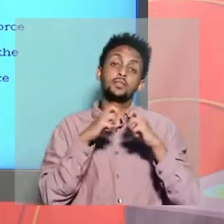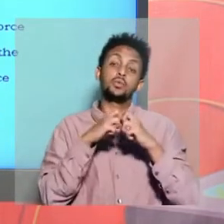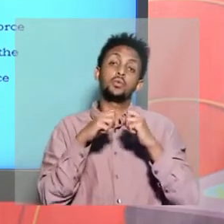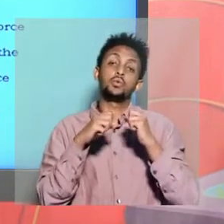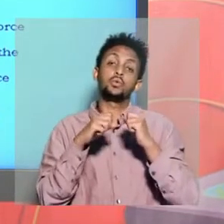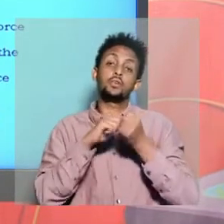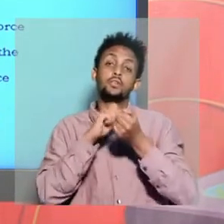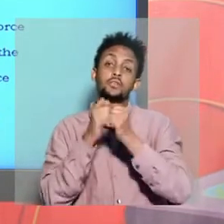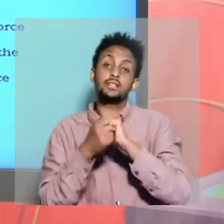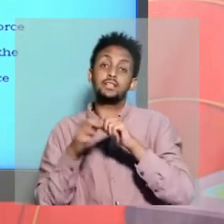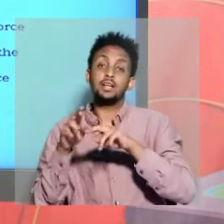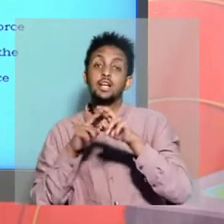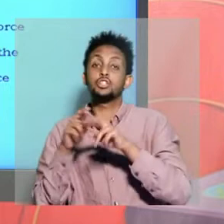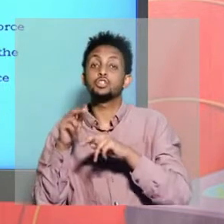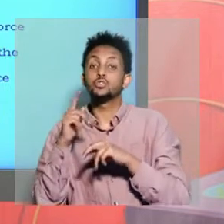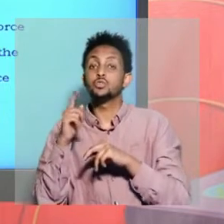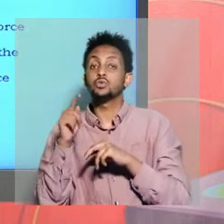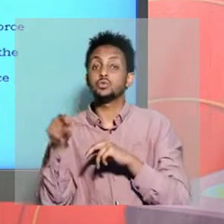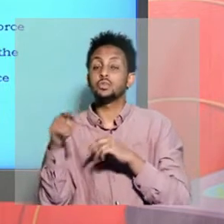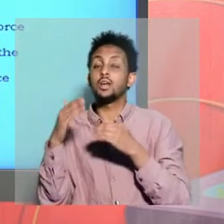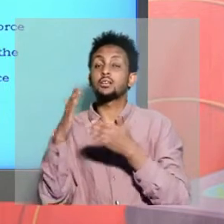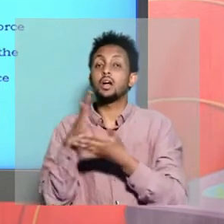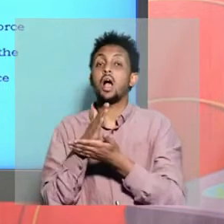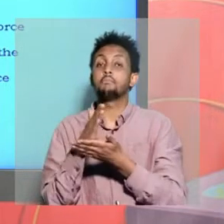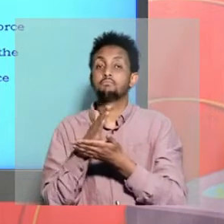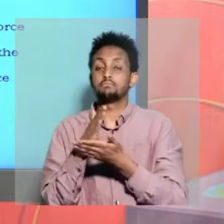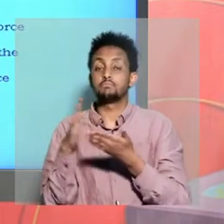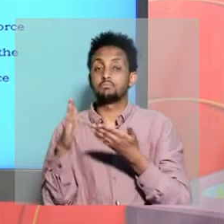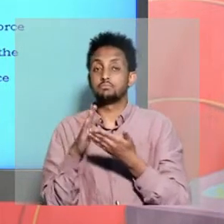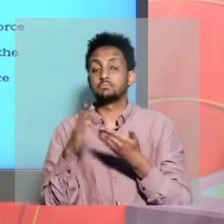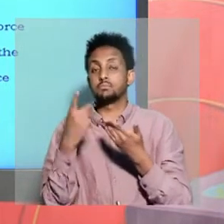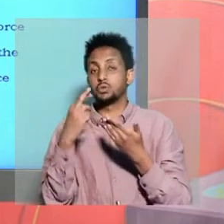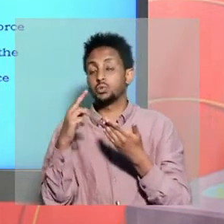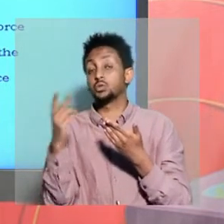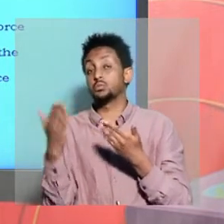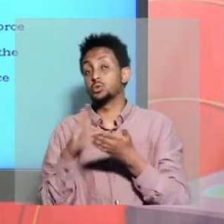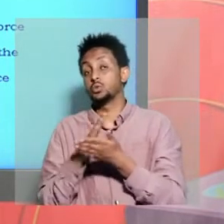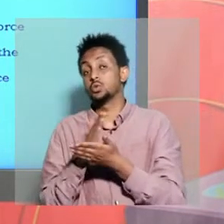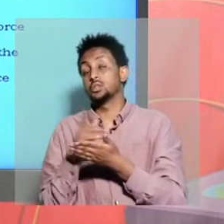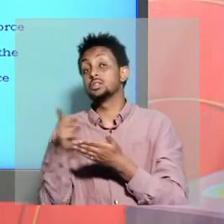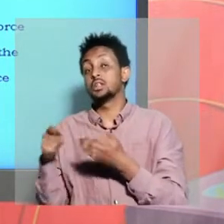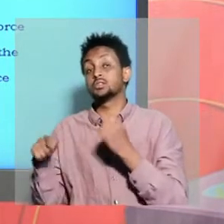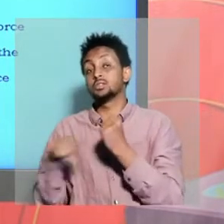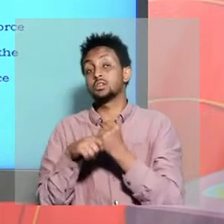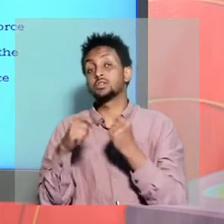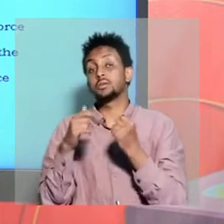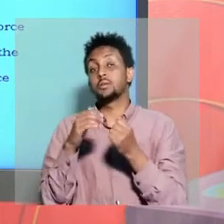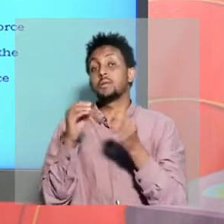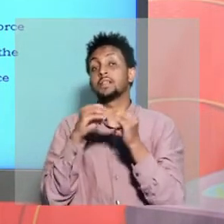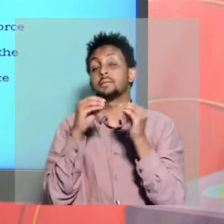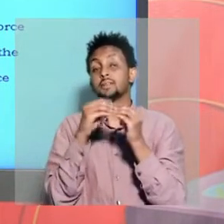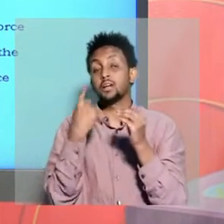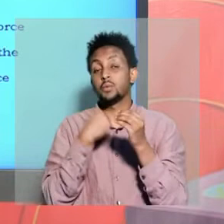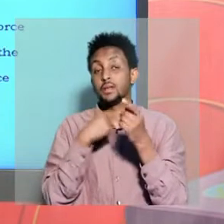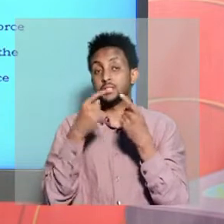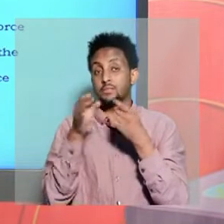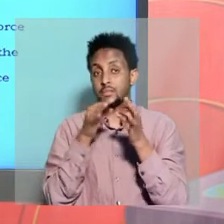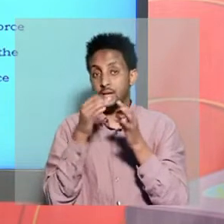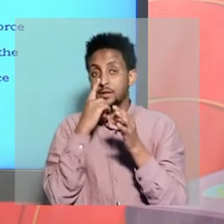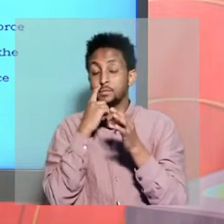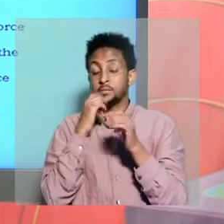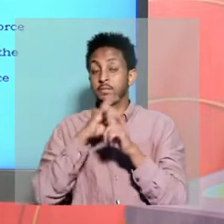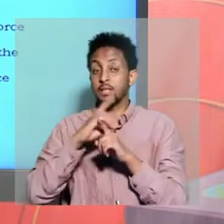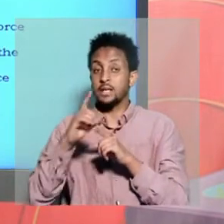has inverse relation with that of the gap between the two charges. So mathematically, when you express this one, it has a